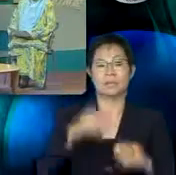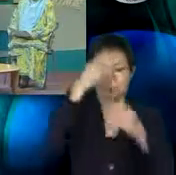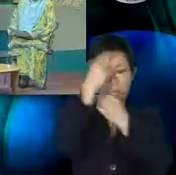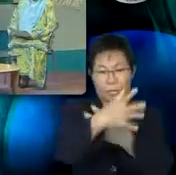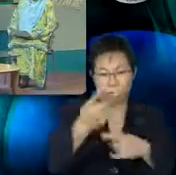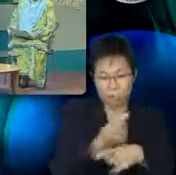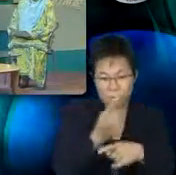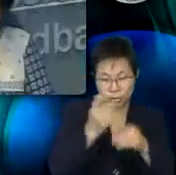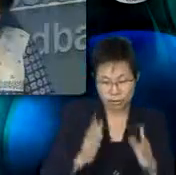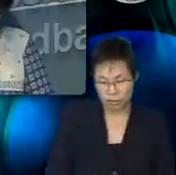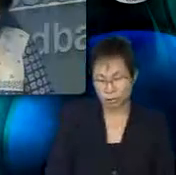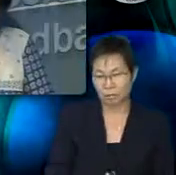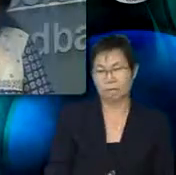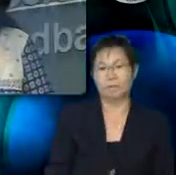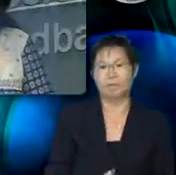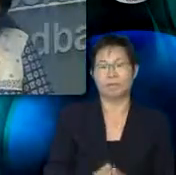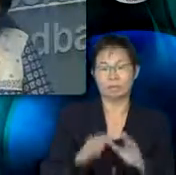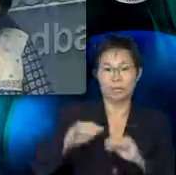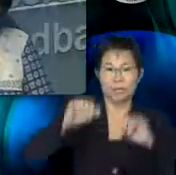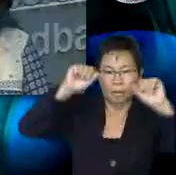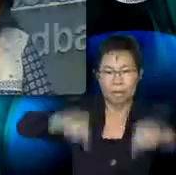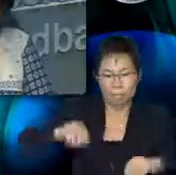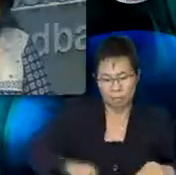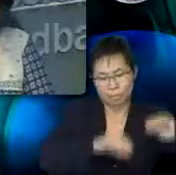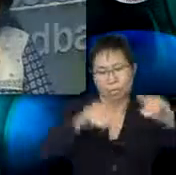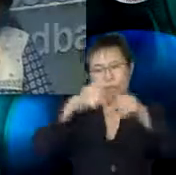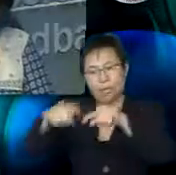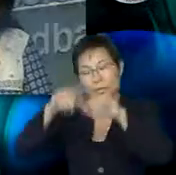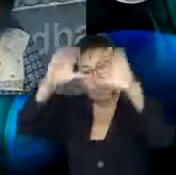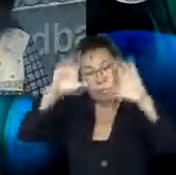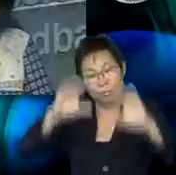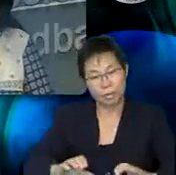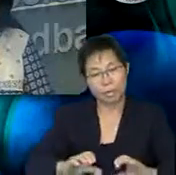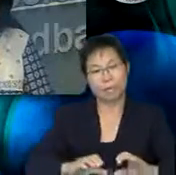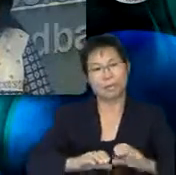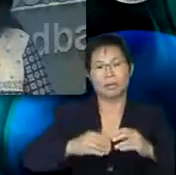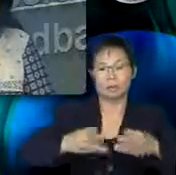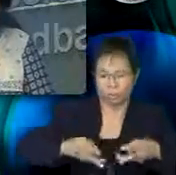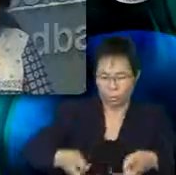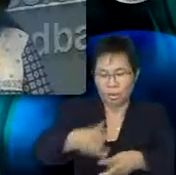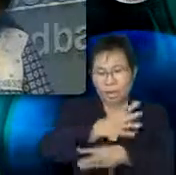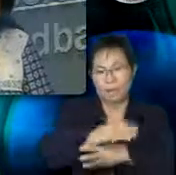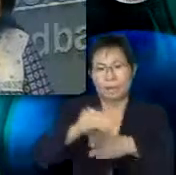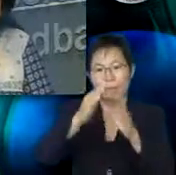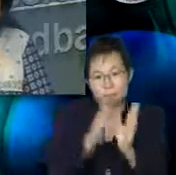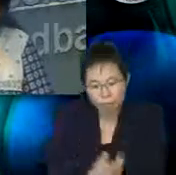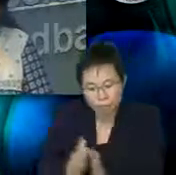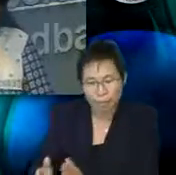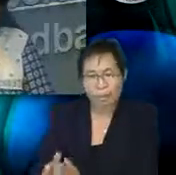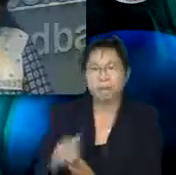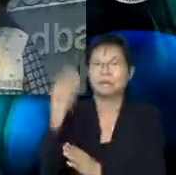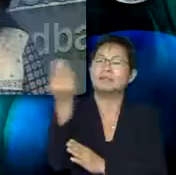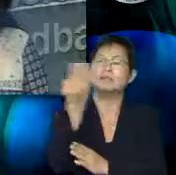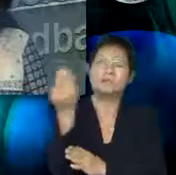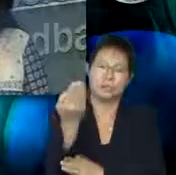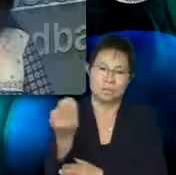Informed practitioners are able to move between different techniques, approaches and strategies